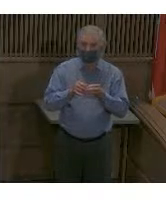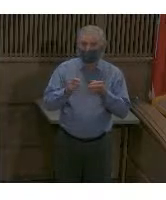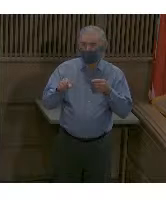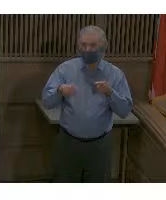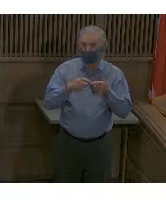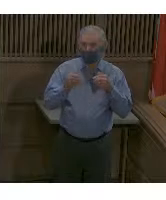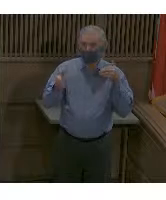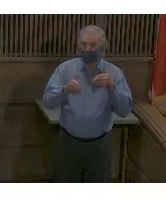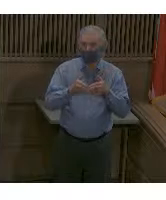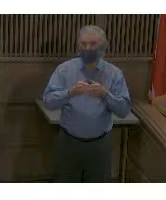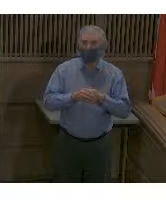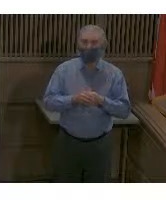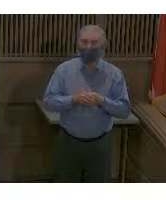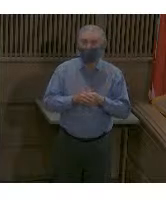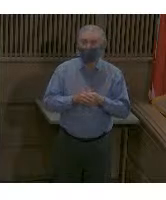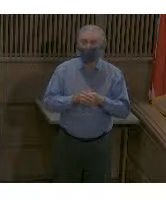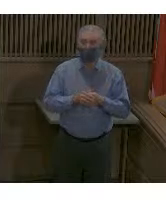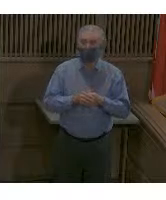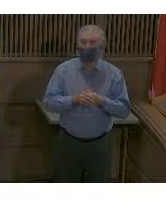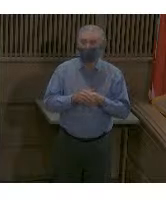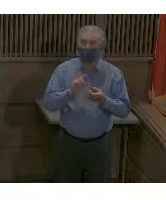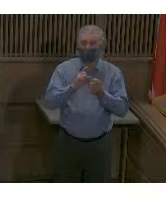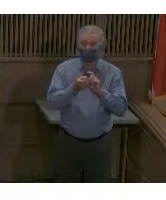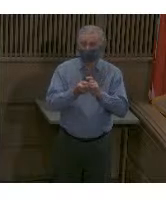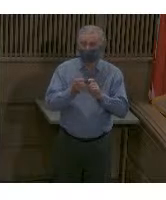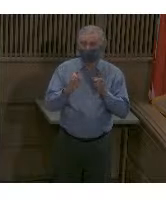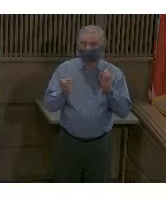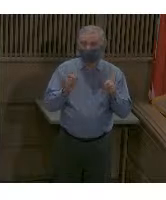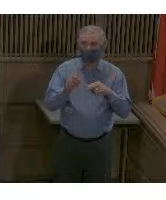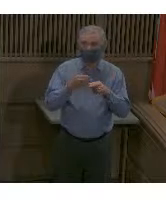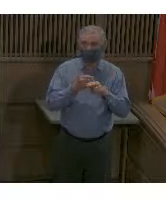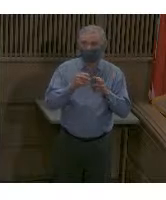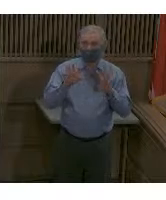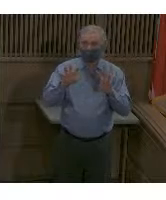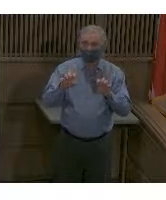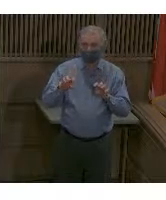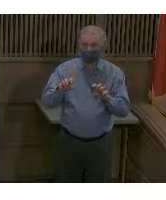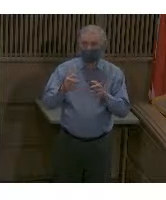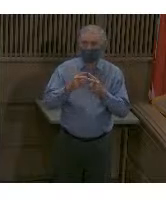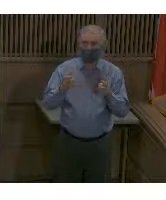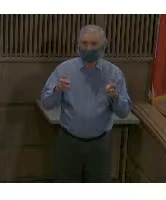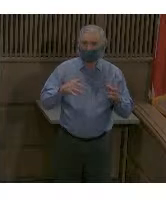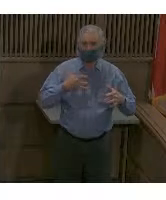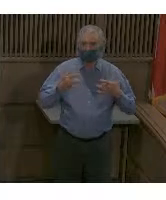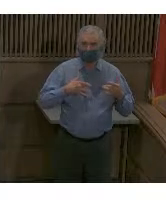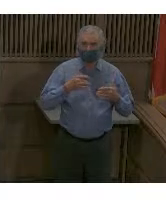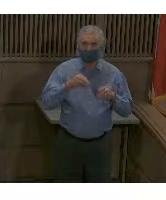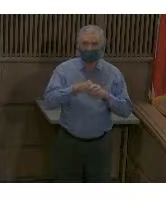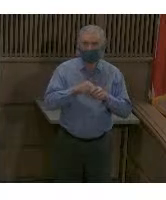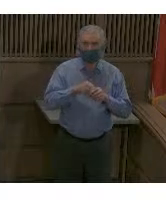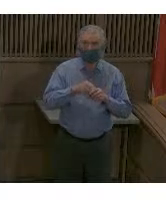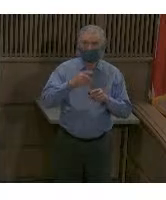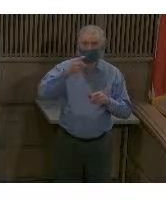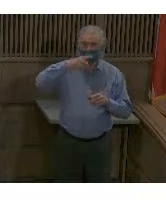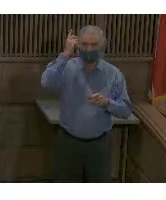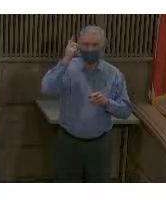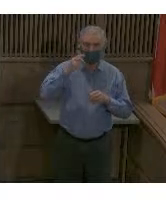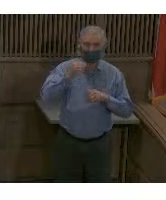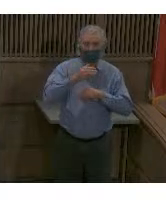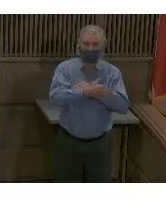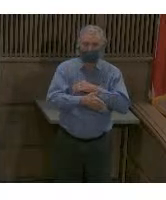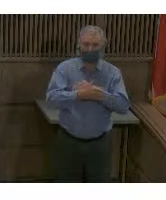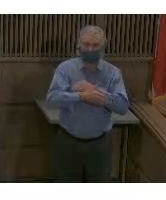I'd like to switch now and talk about testing. We're really excited in Dougherty County because we have a